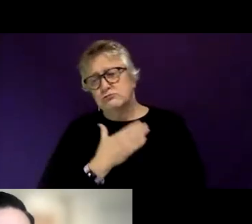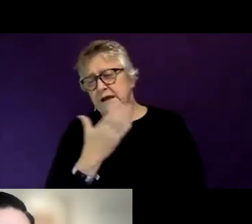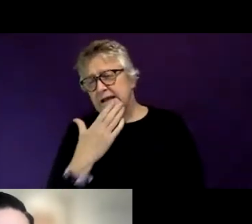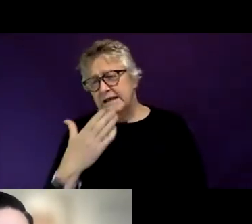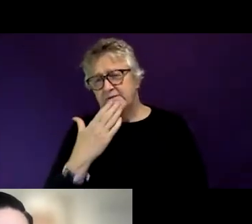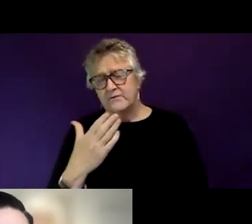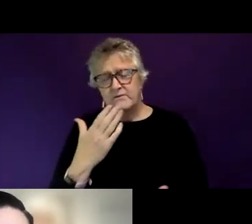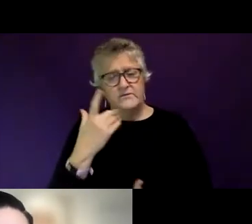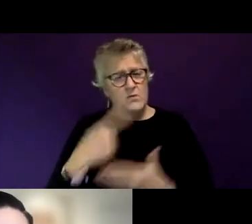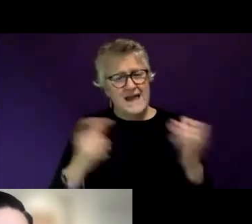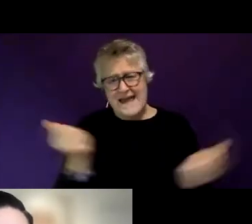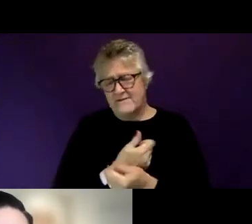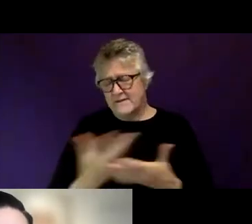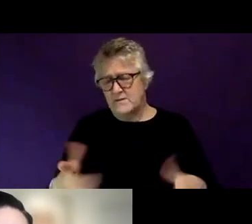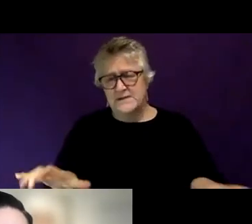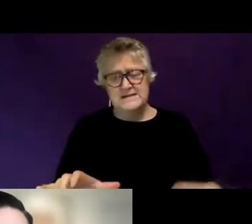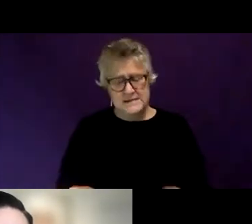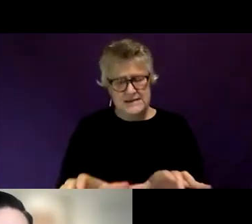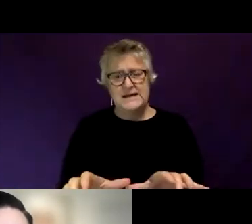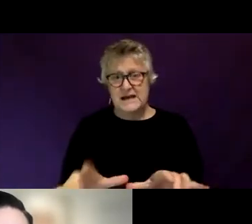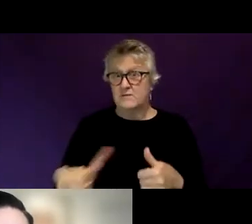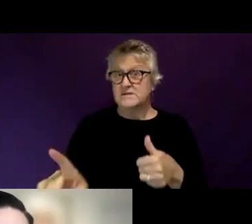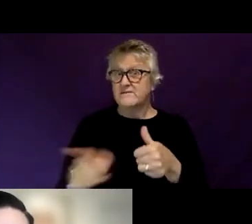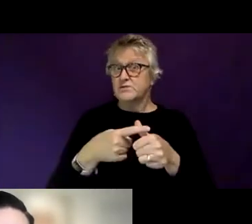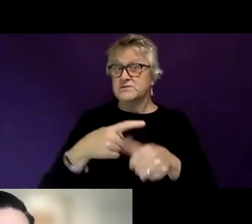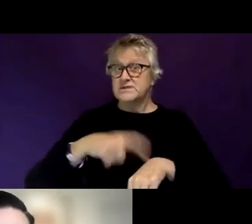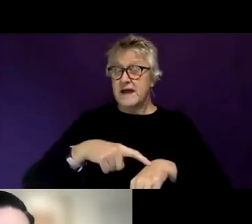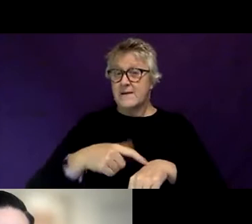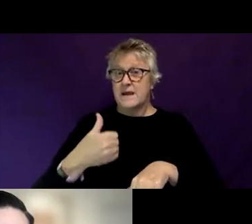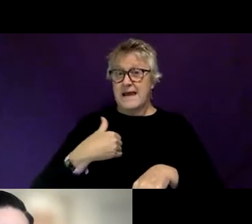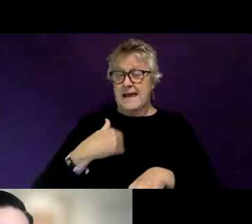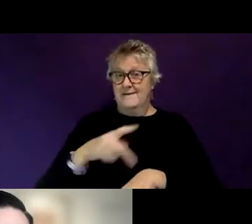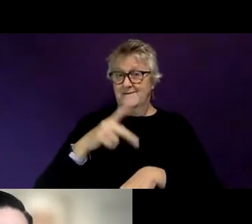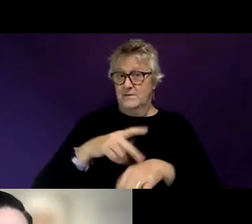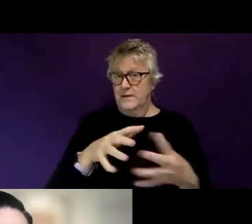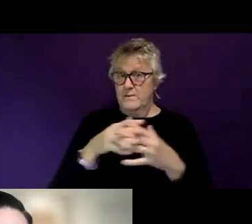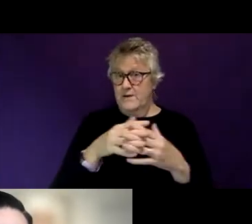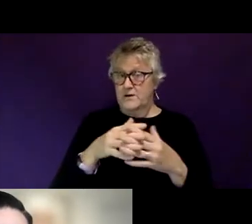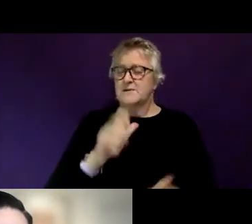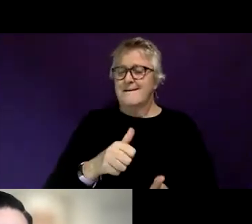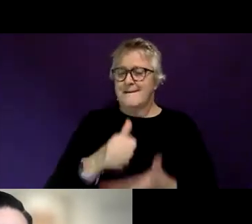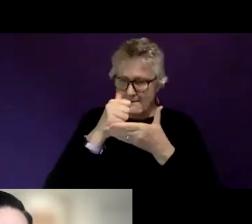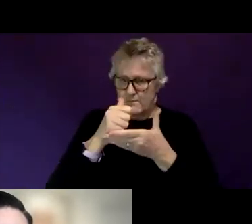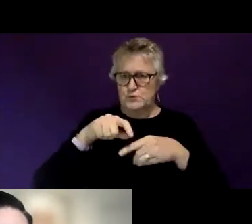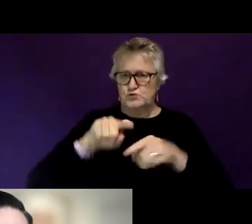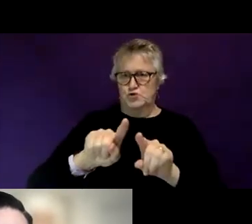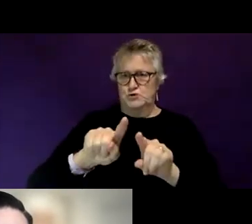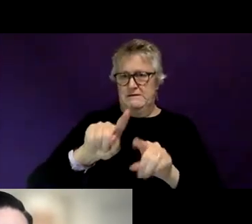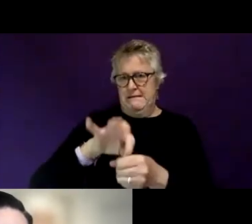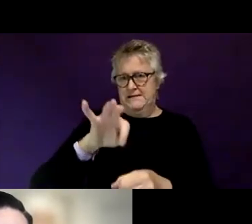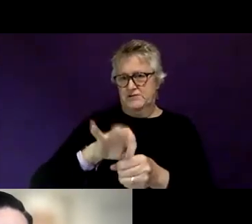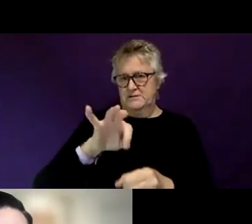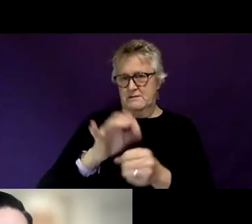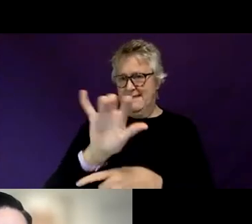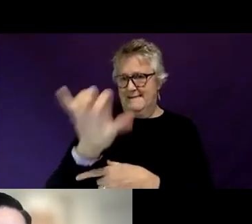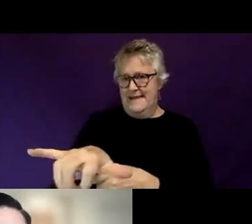national coalition of Filipinos to help in a presidential campaign like that. And it was truly amazing to see.